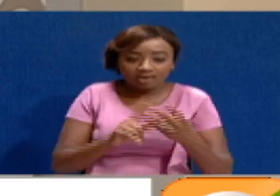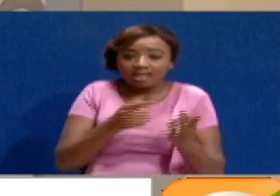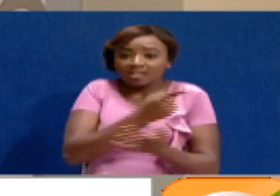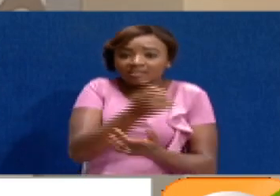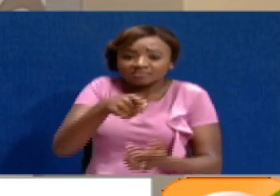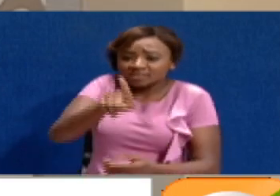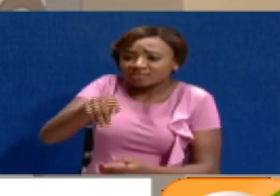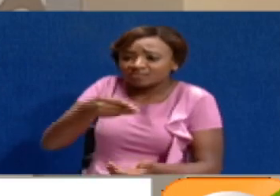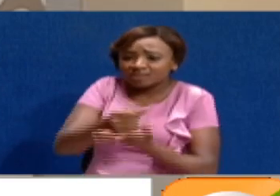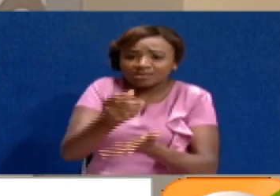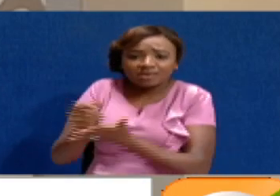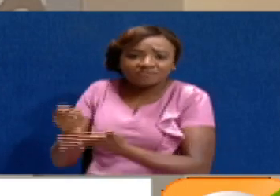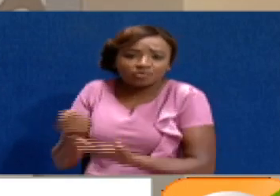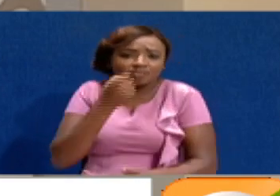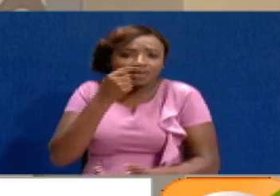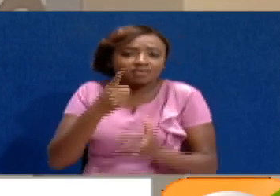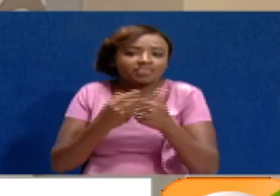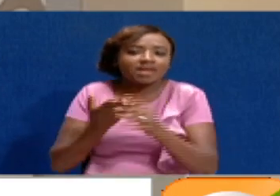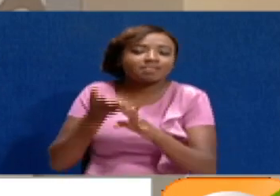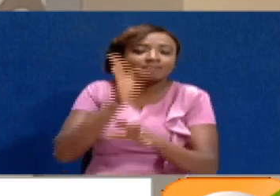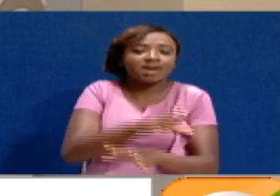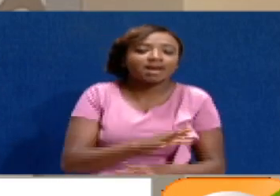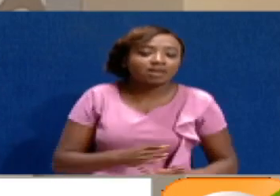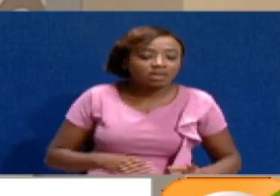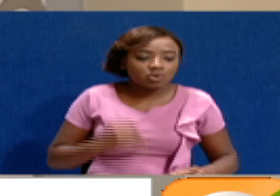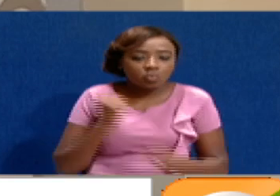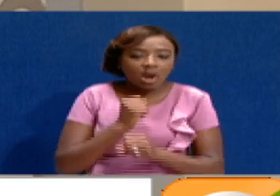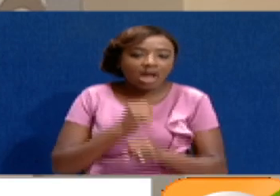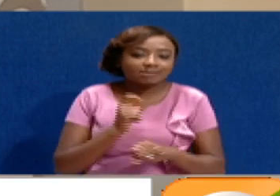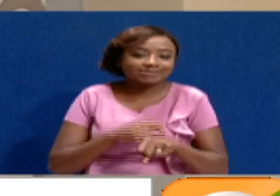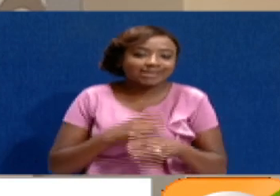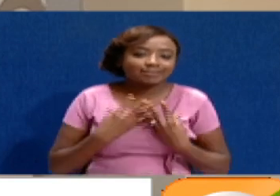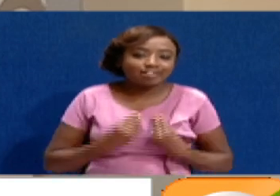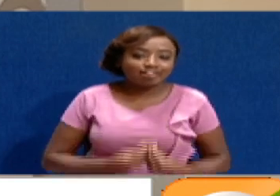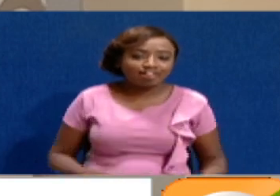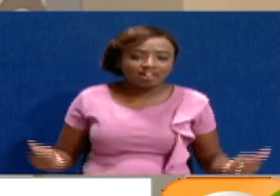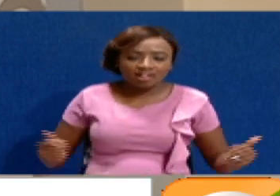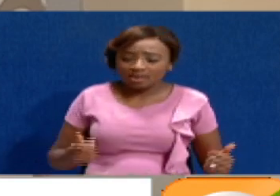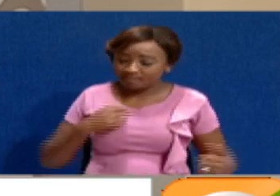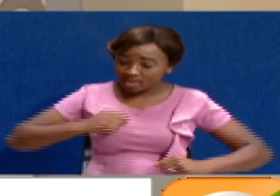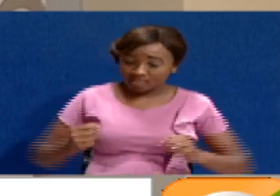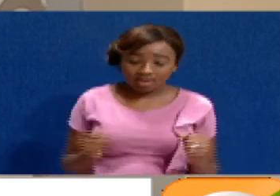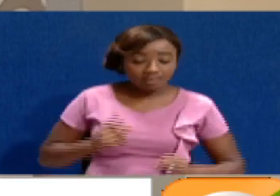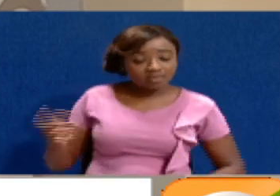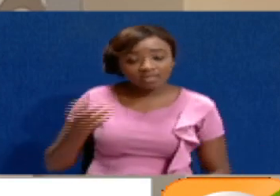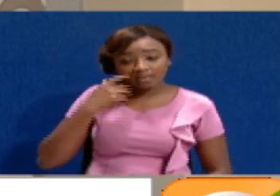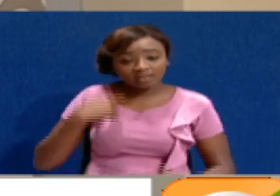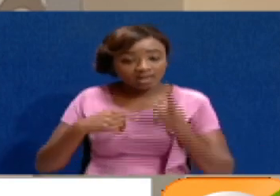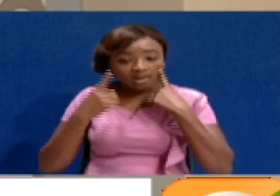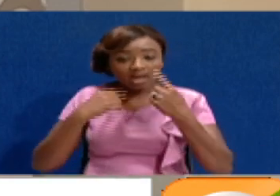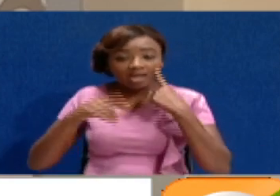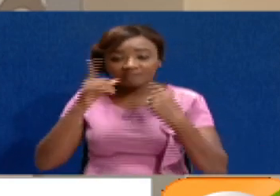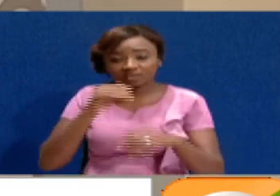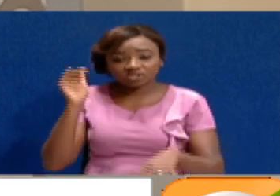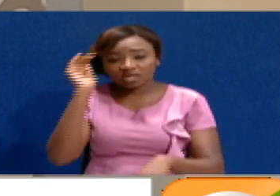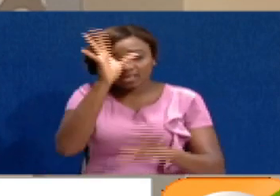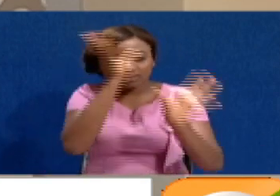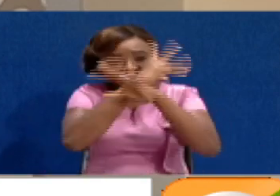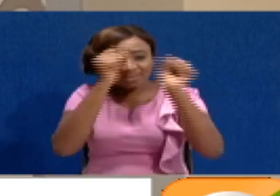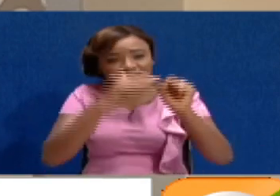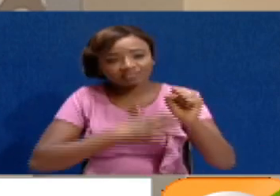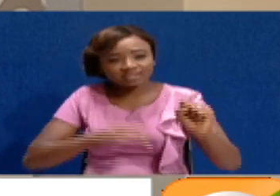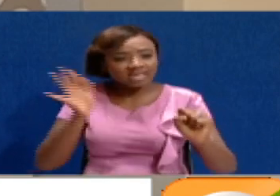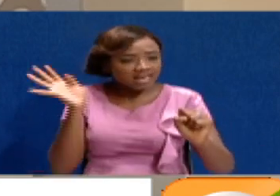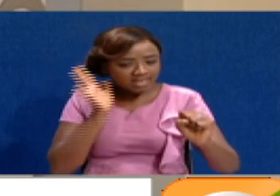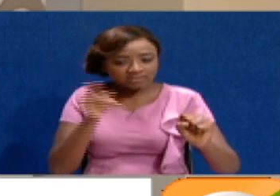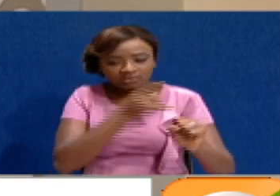and care, and go back to work upon recovery. I am glad he wept while appealing to the president to listen to the plight